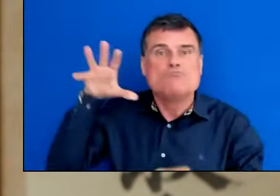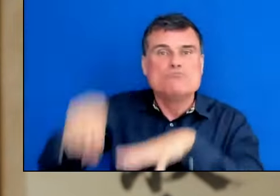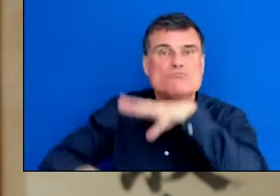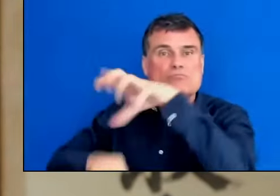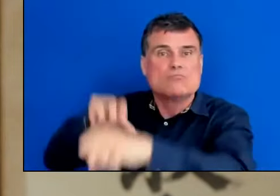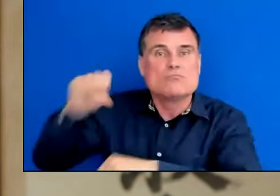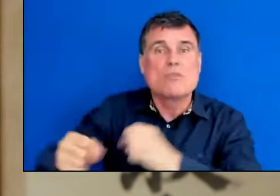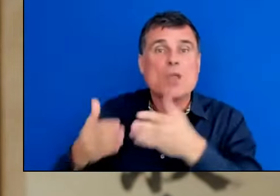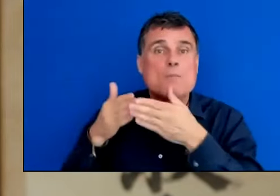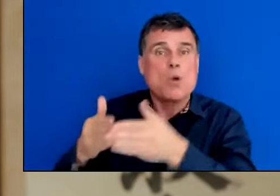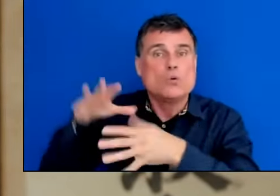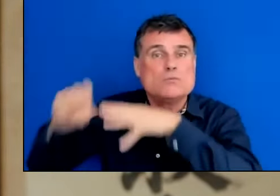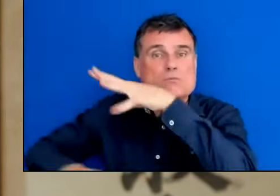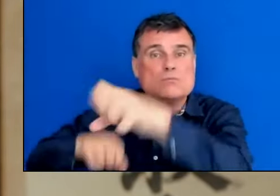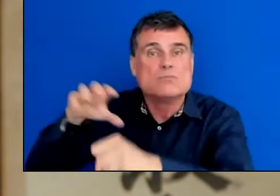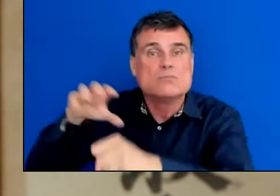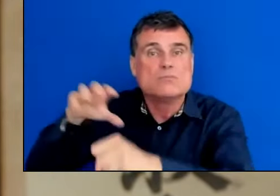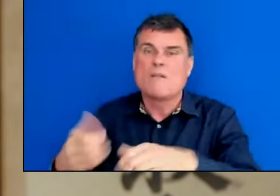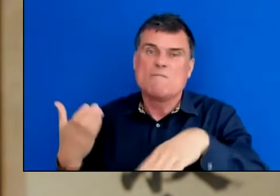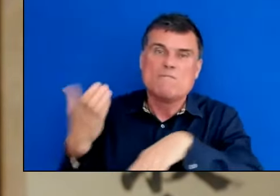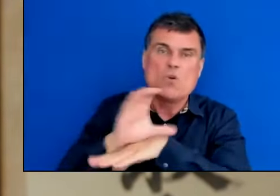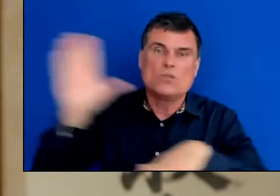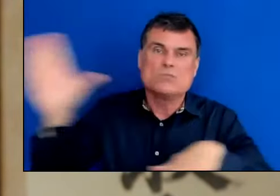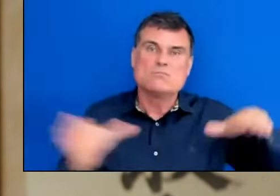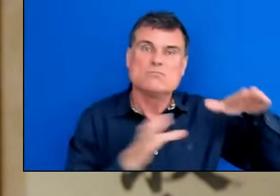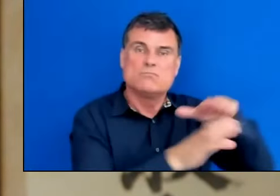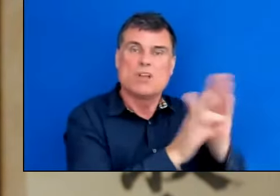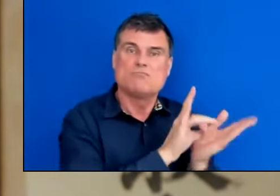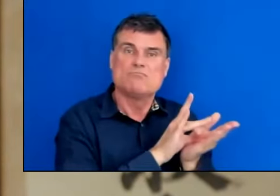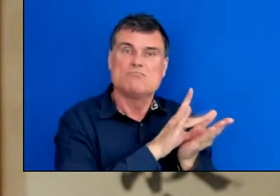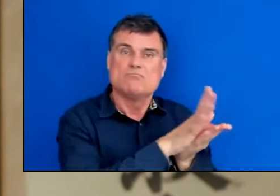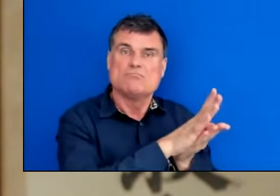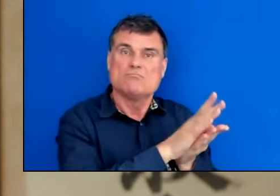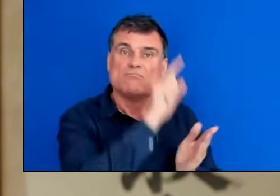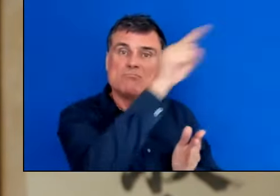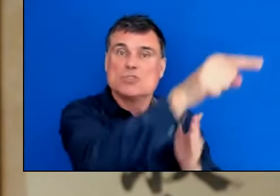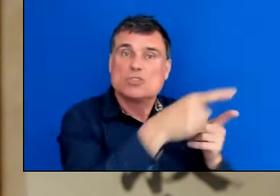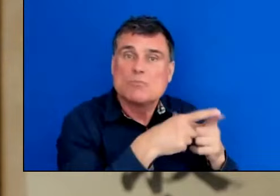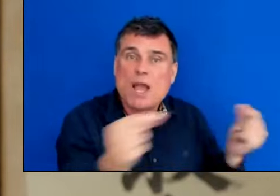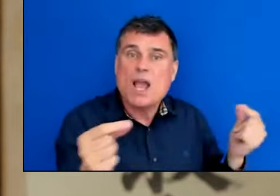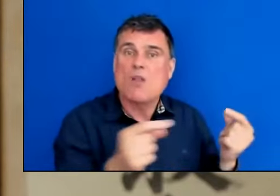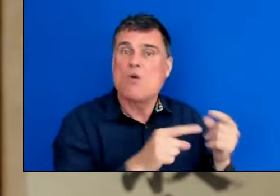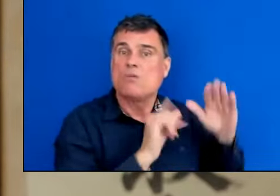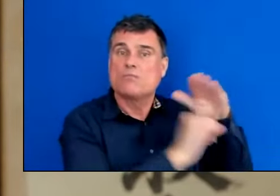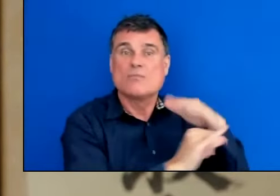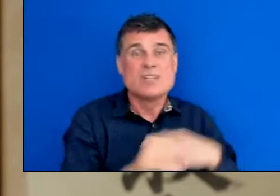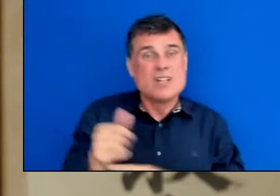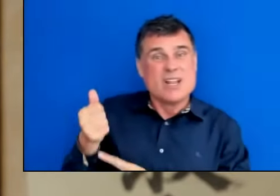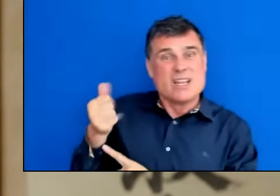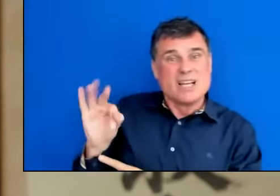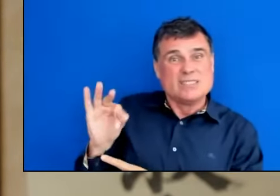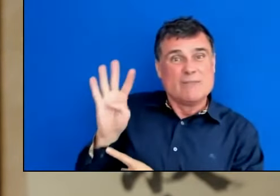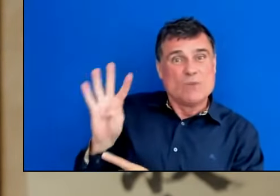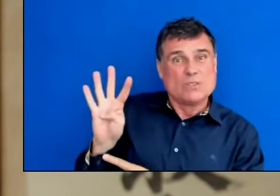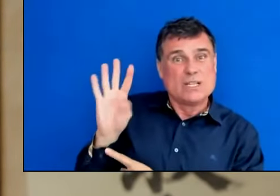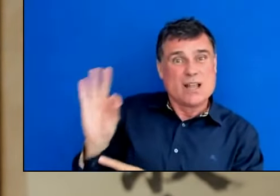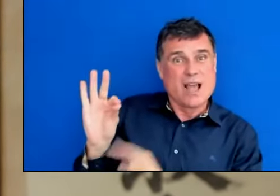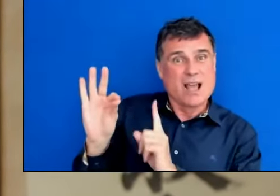property, possessions, incarcerated, and exiled. It wasn't until